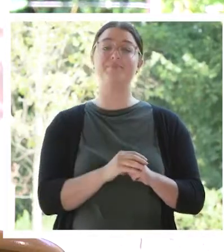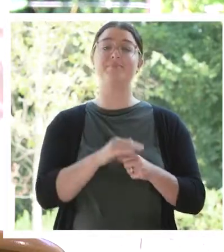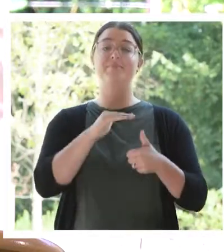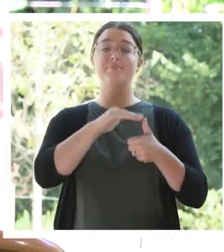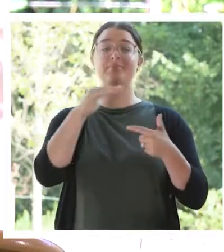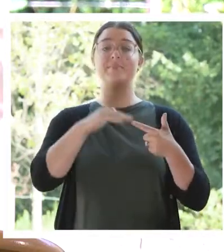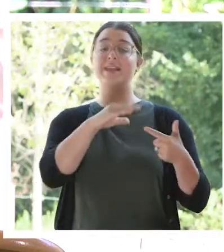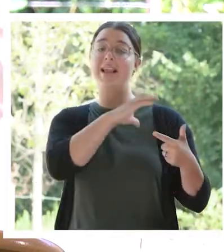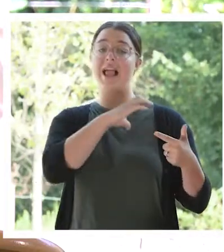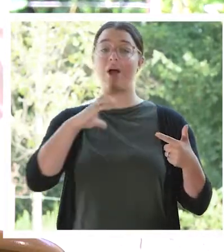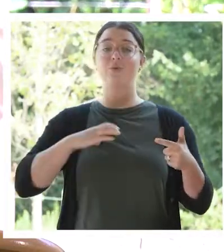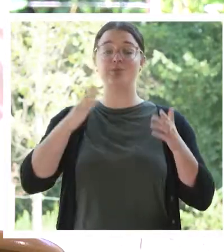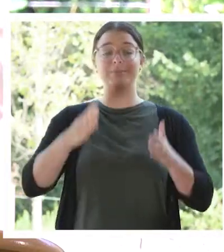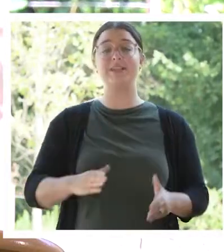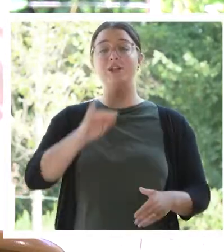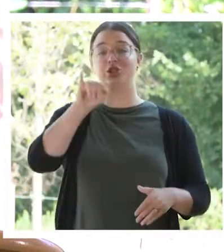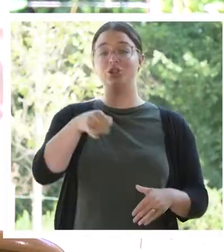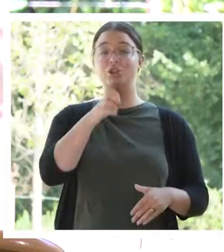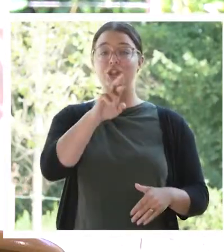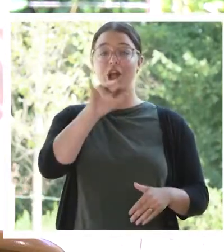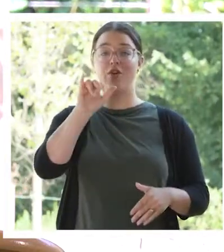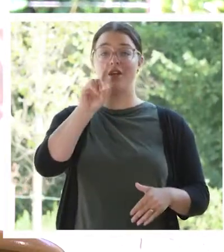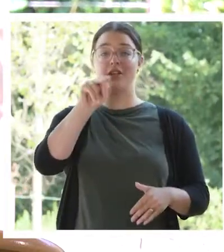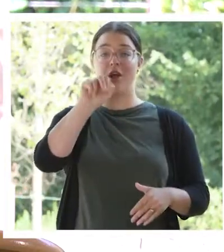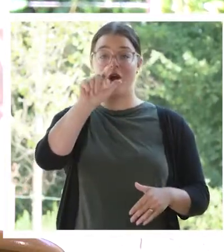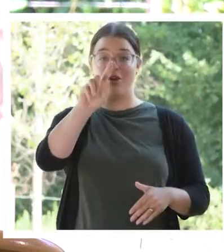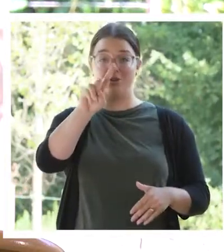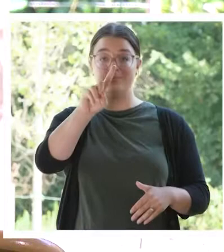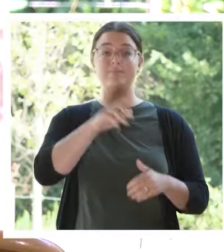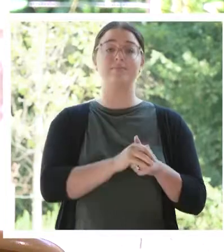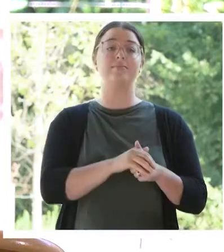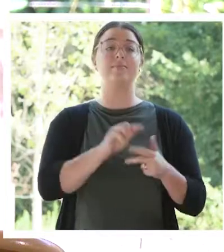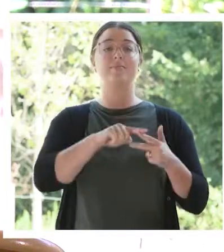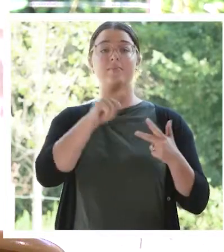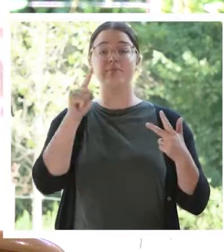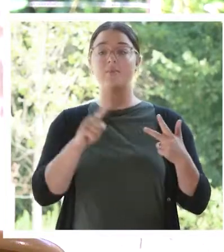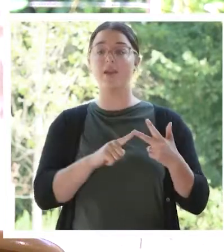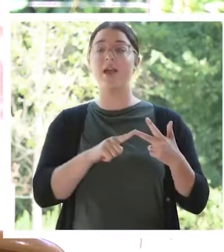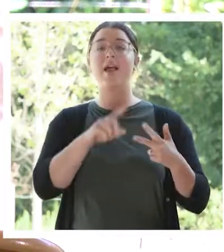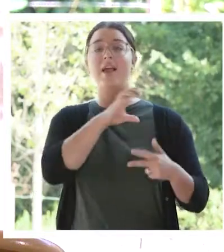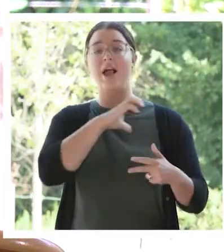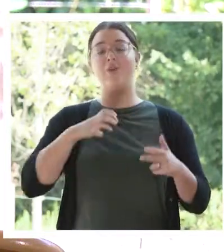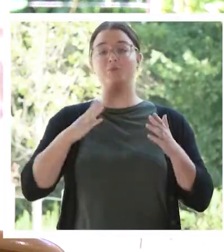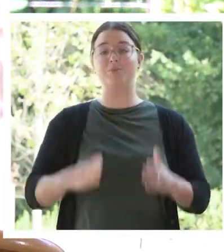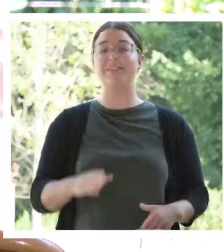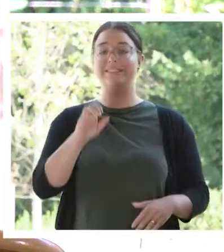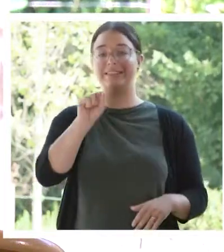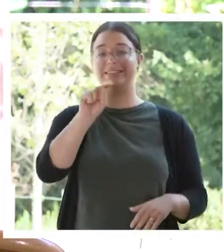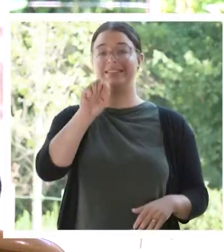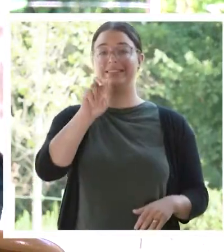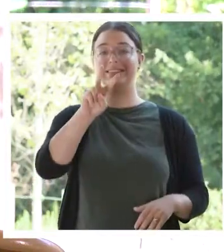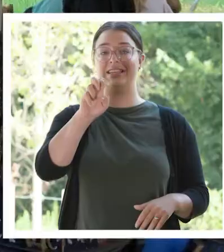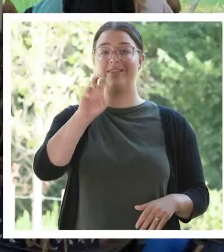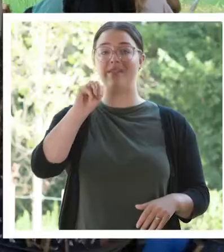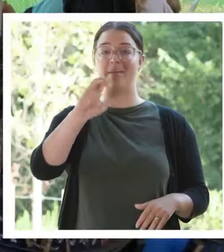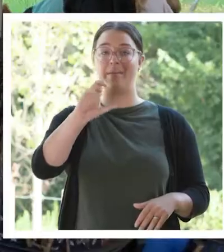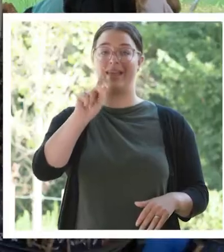Councilman Jerry Donald, Councilman Kai Hagan, and Councilman Steve McKay. So